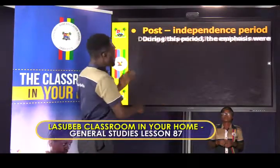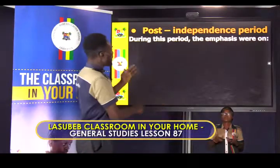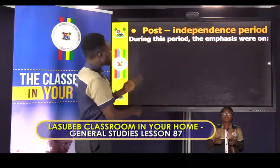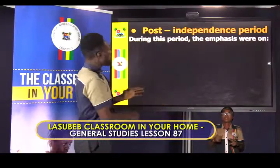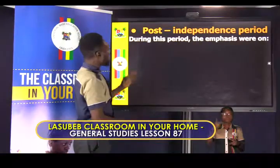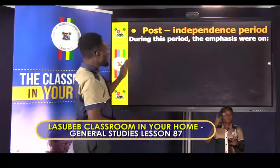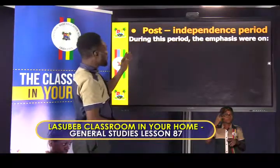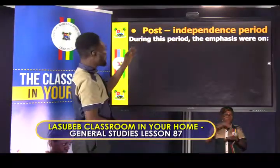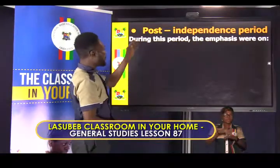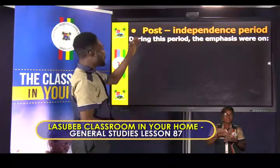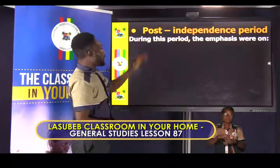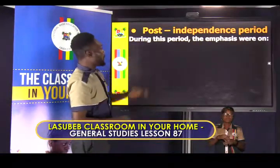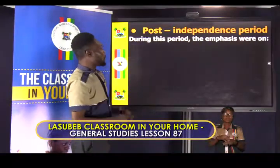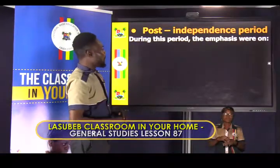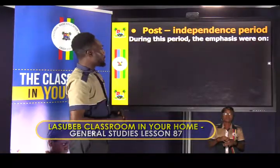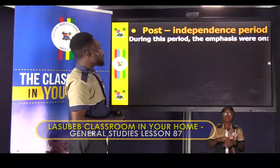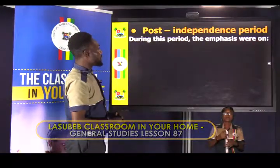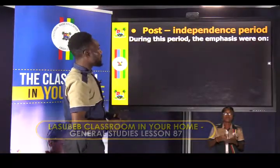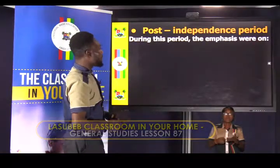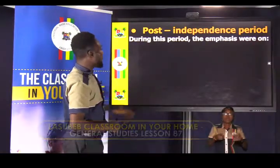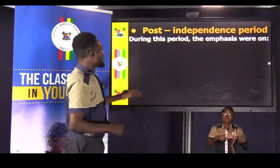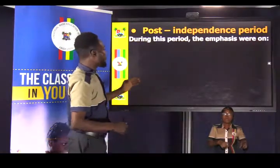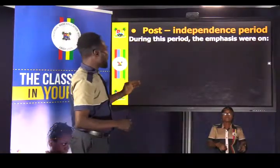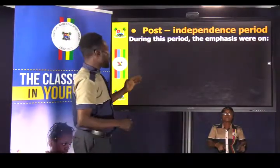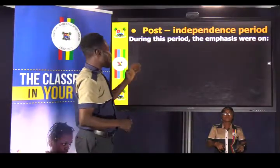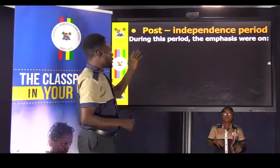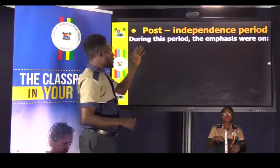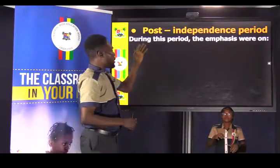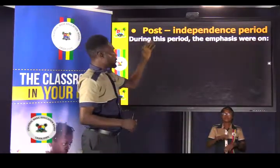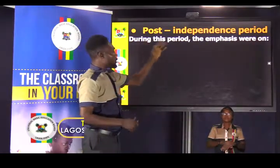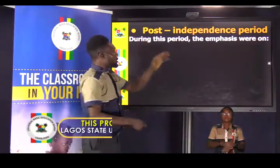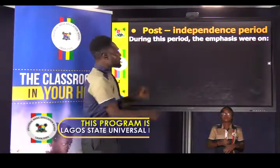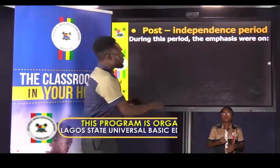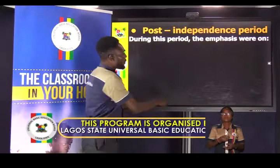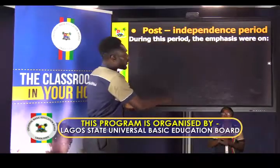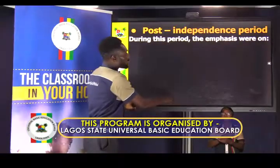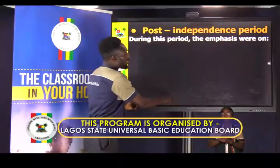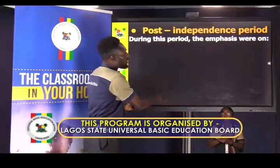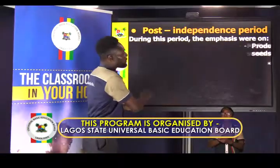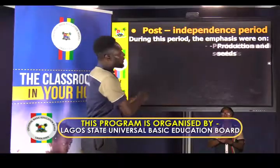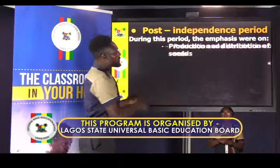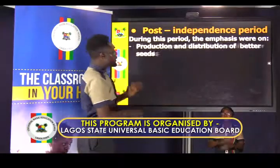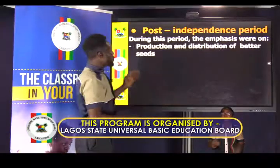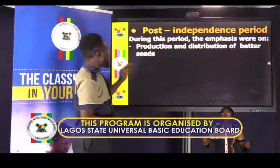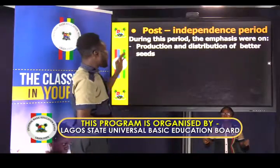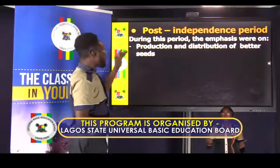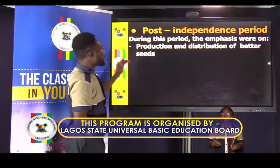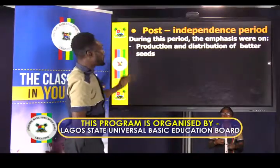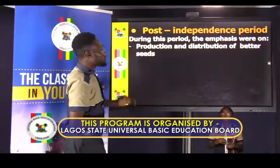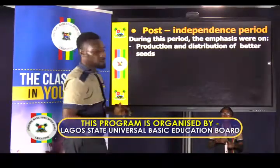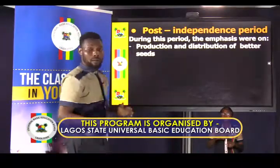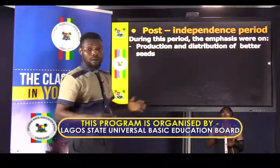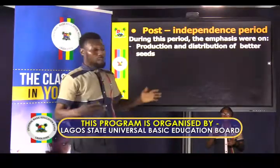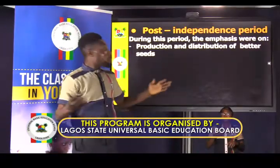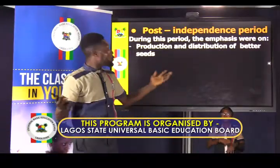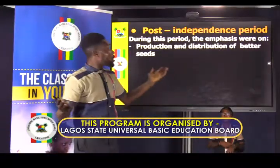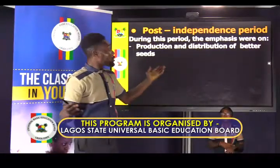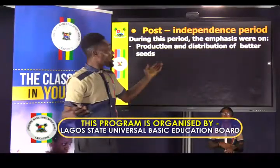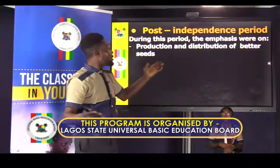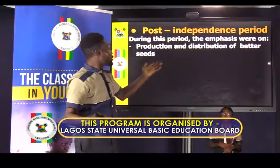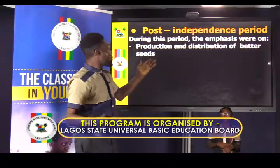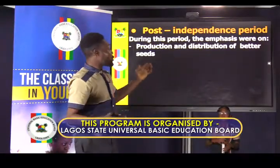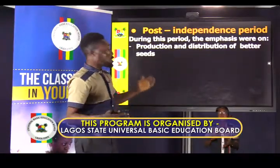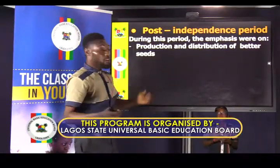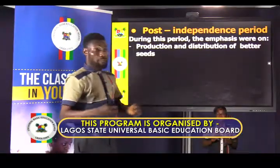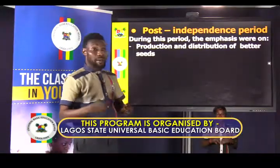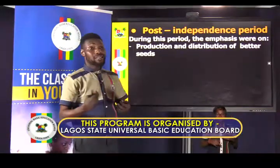Nigeria. Let's look at what happened during post-independence period. During this period, the emphasis were on production